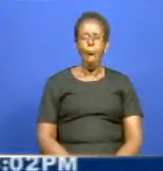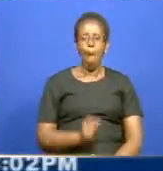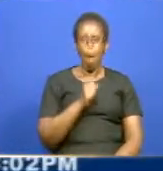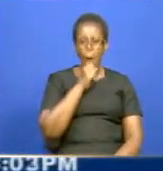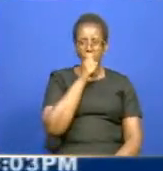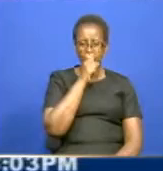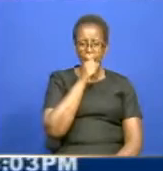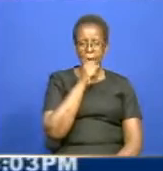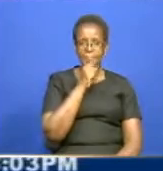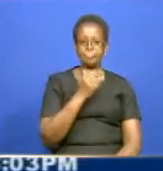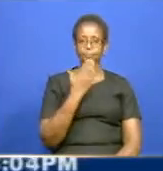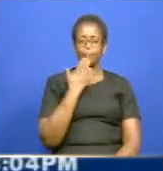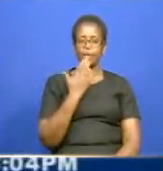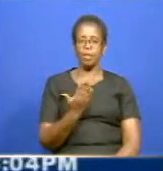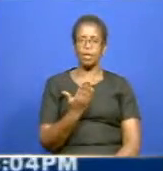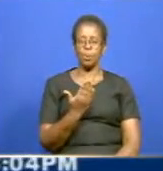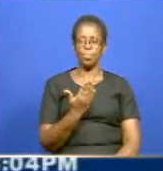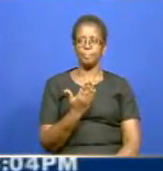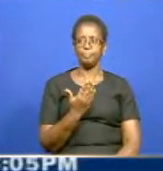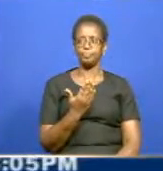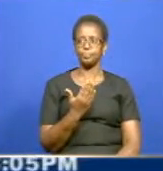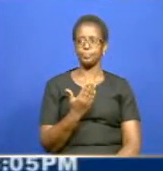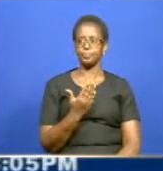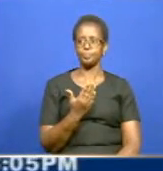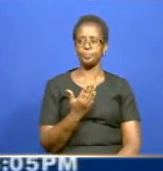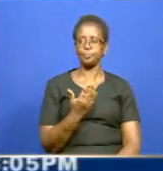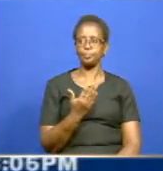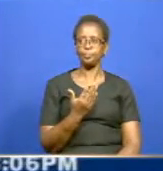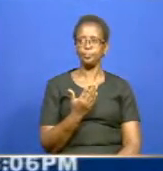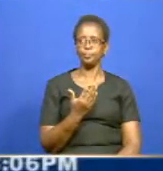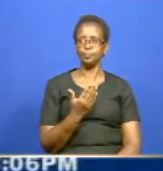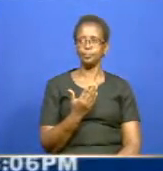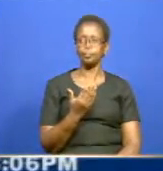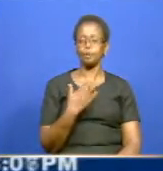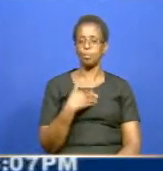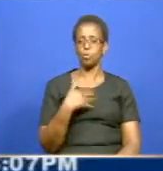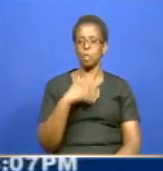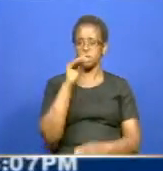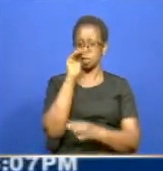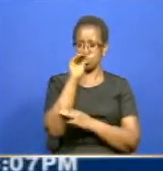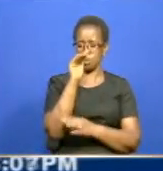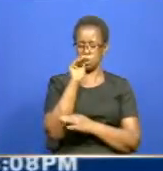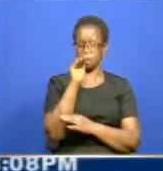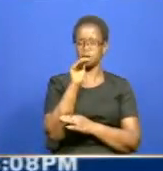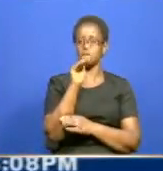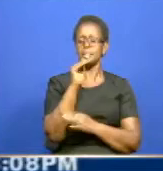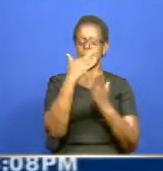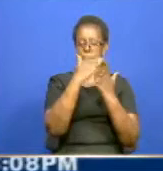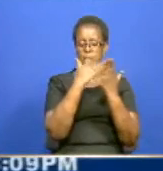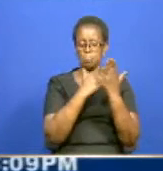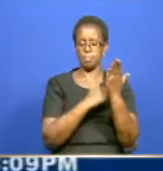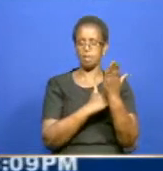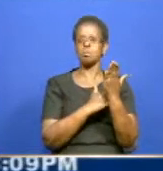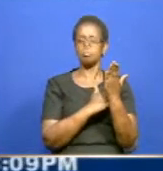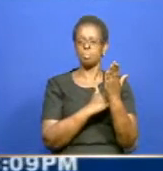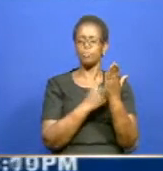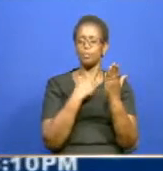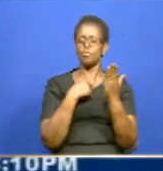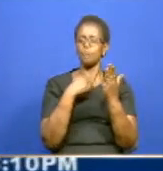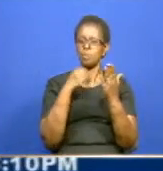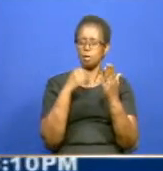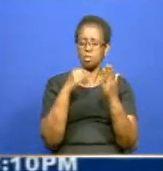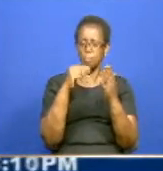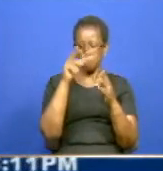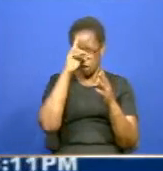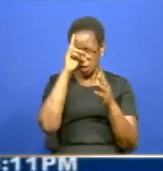Thank you, Mr. Speaker, sir. A request for statement on the issue of new police uniforms in Kenya.